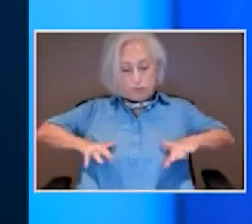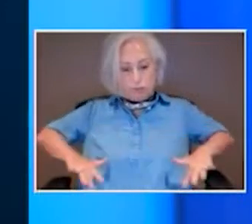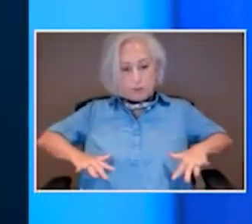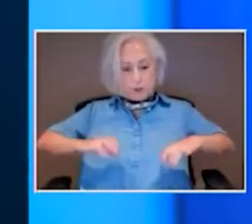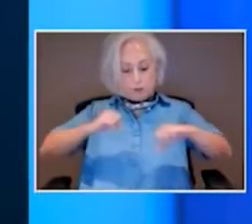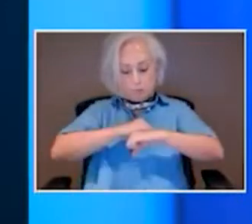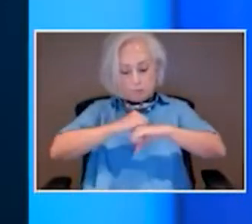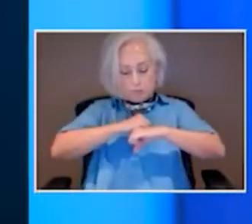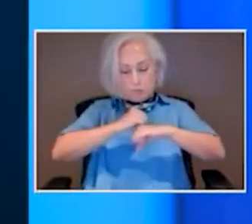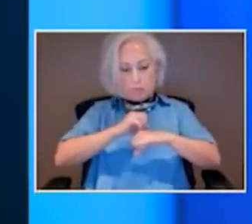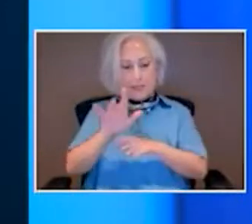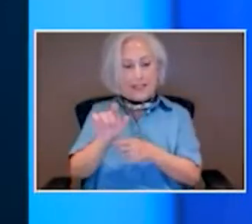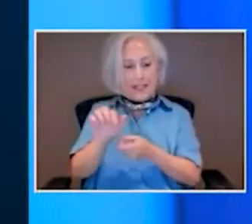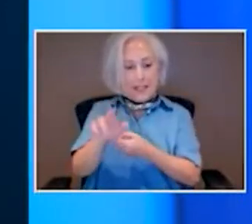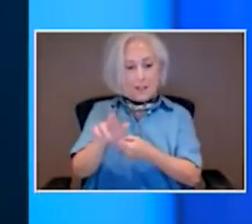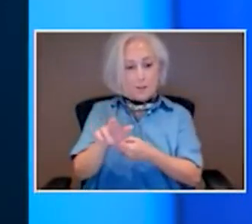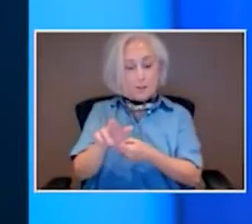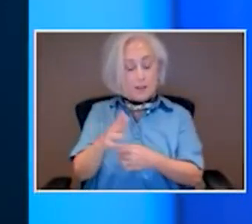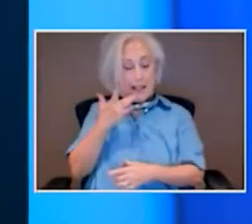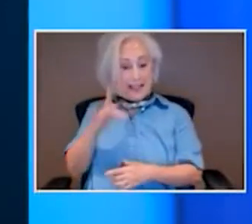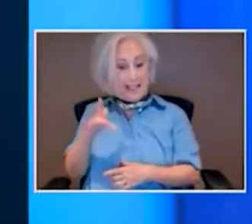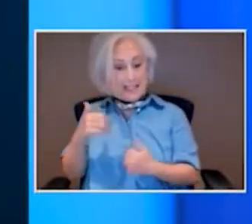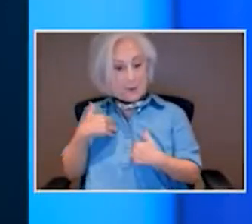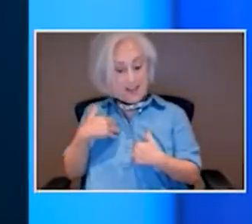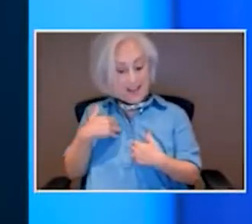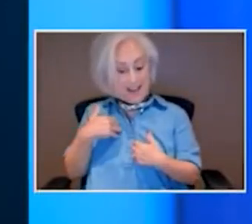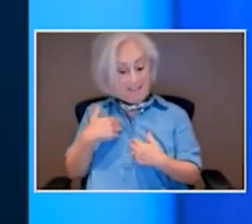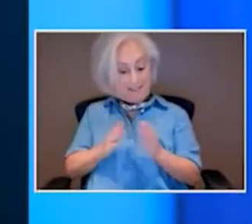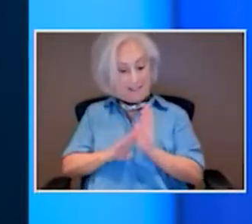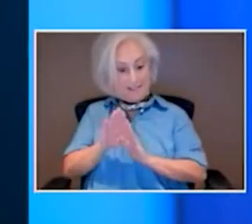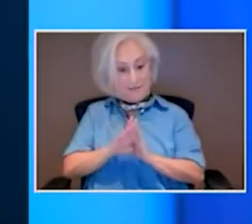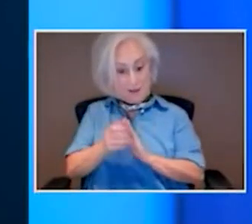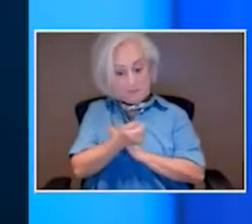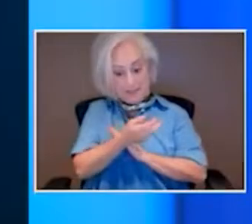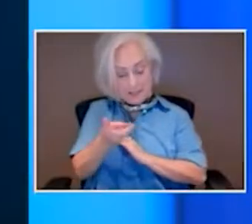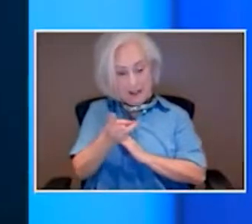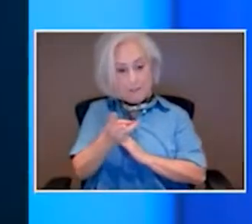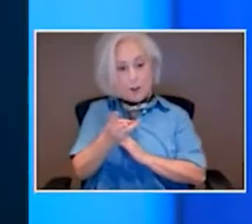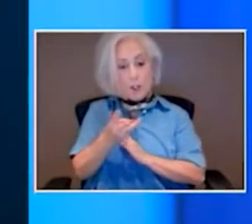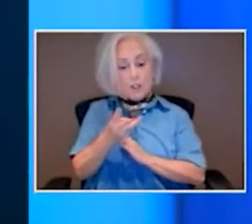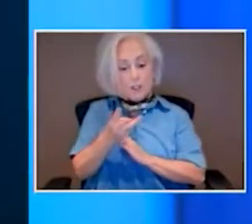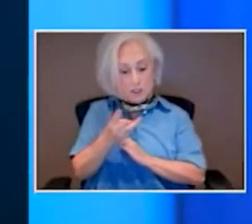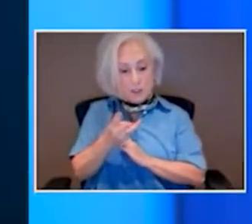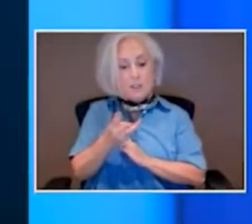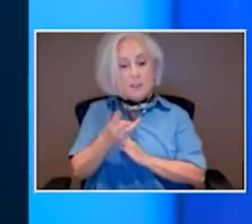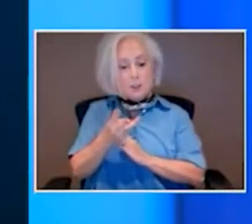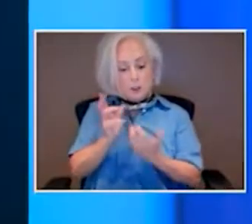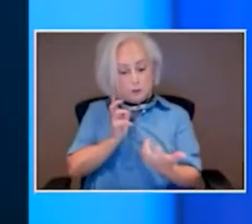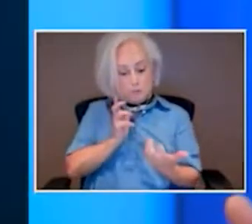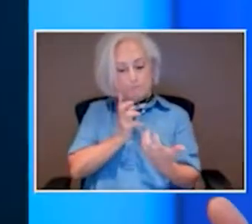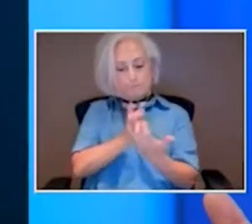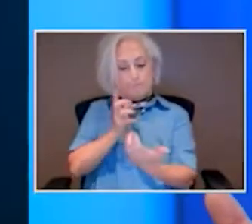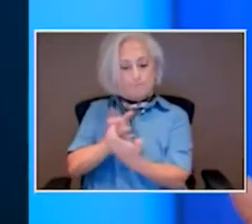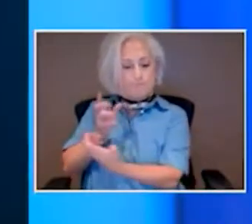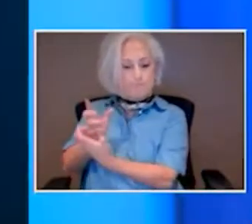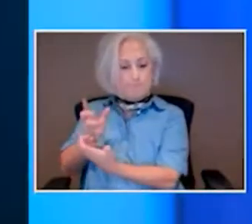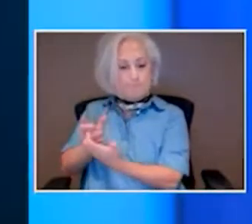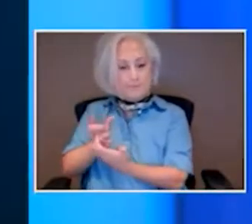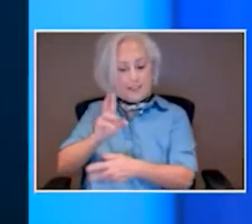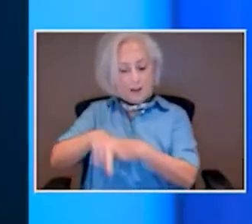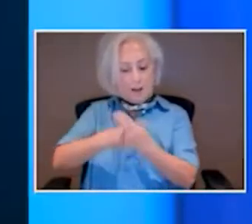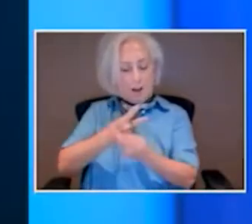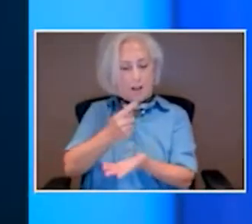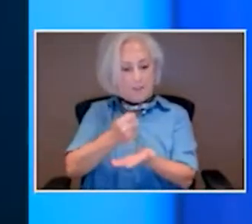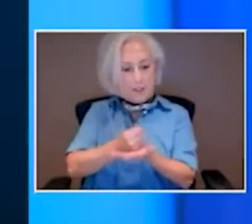a couple of different specifically for those tailored therapies. Currently within breast cancer treatment,